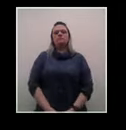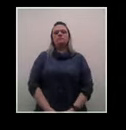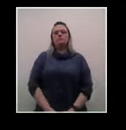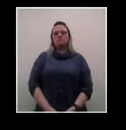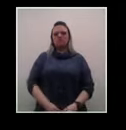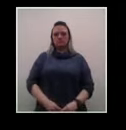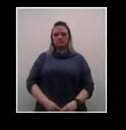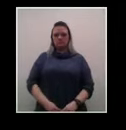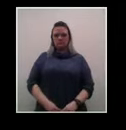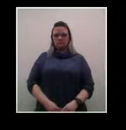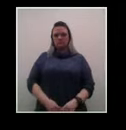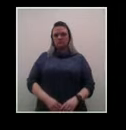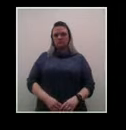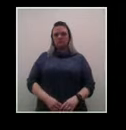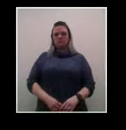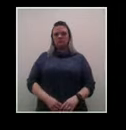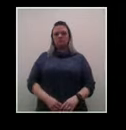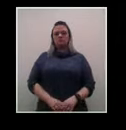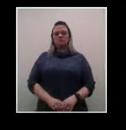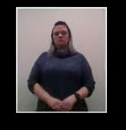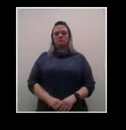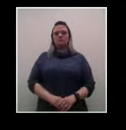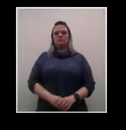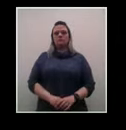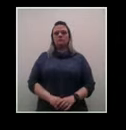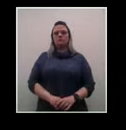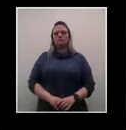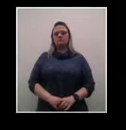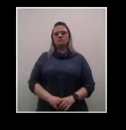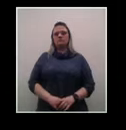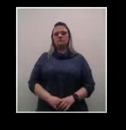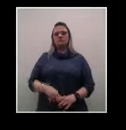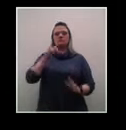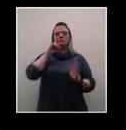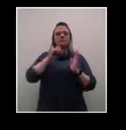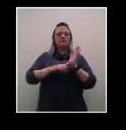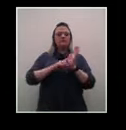Okay, thank you. Investigative Post, anybody from Investigative Post?